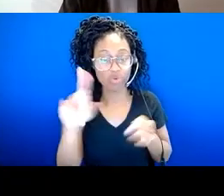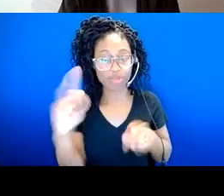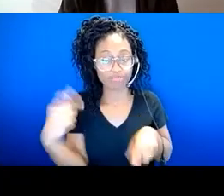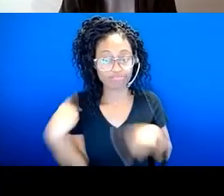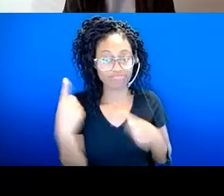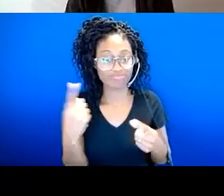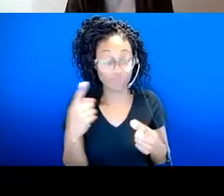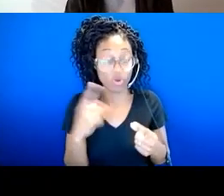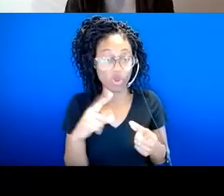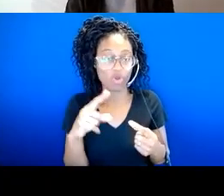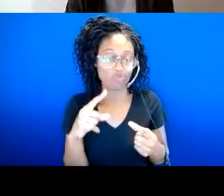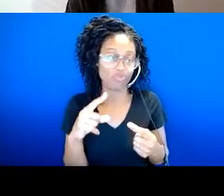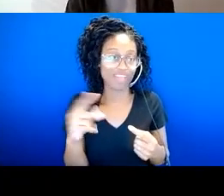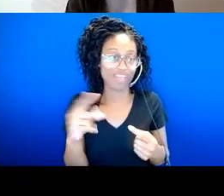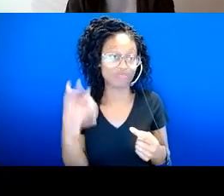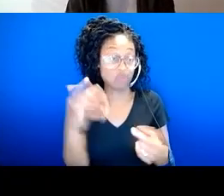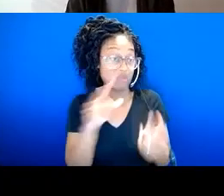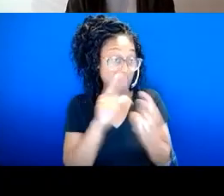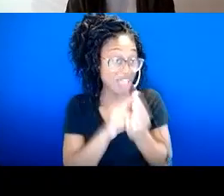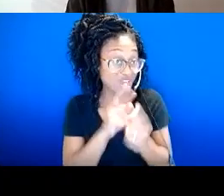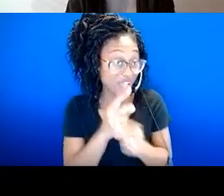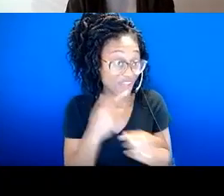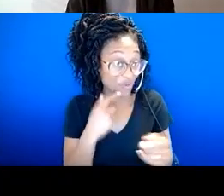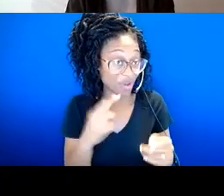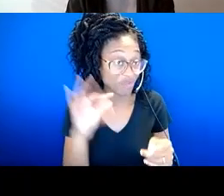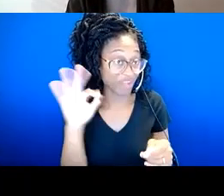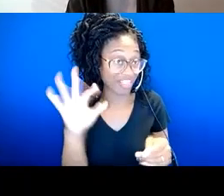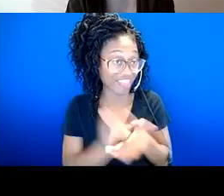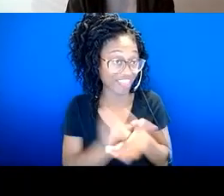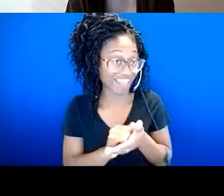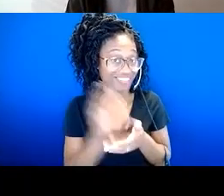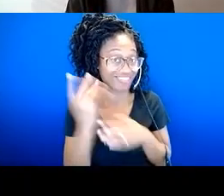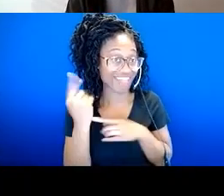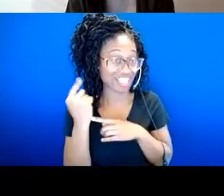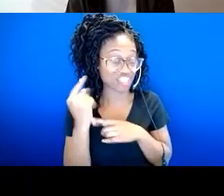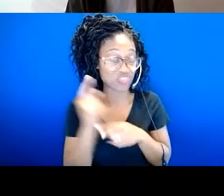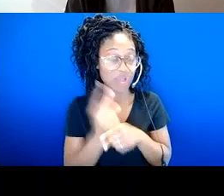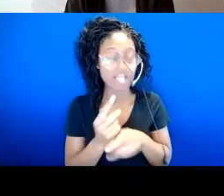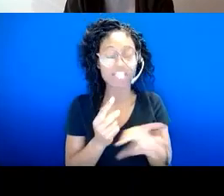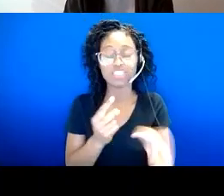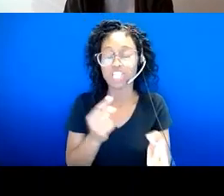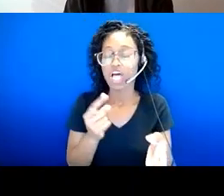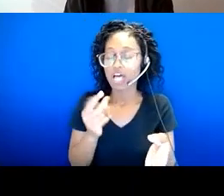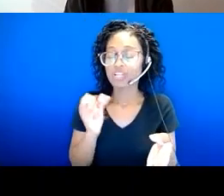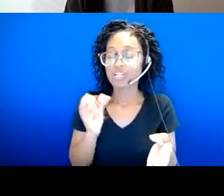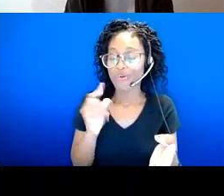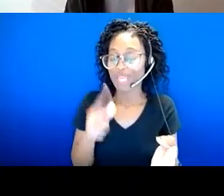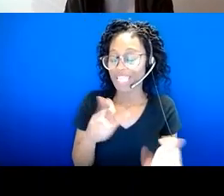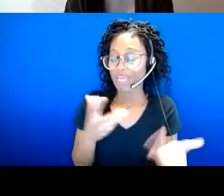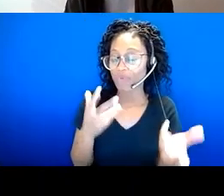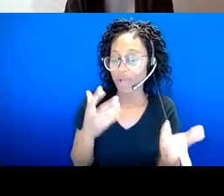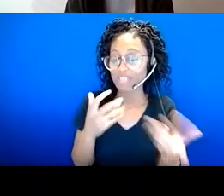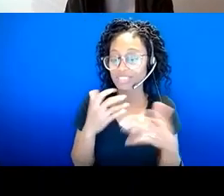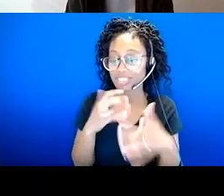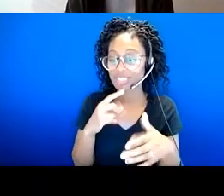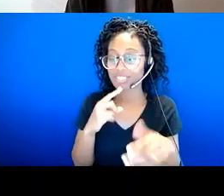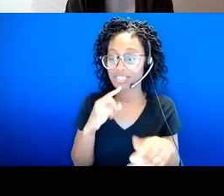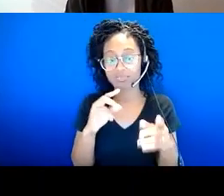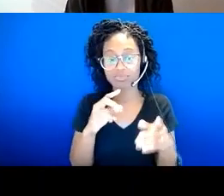met. Yes. Was in the winter. He is as deeply committed to issues